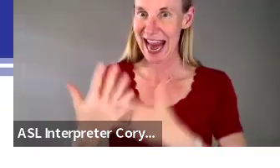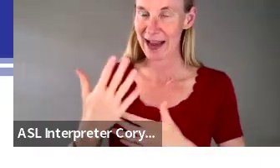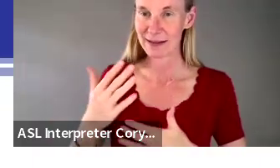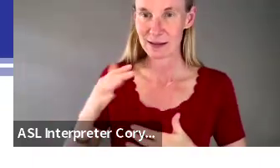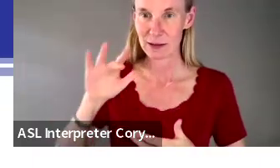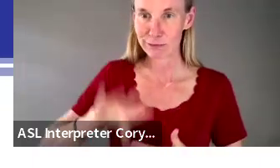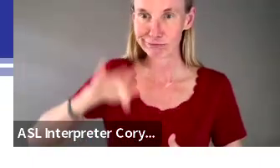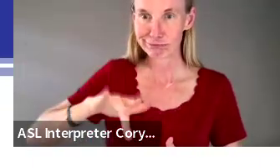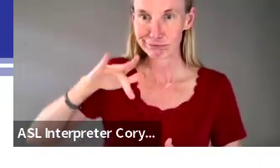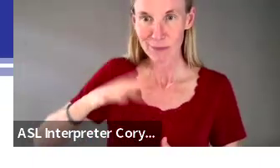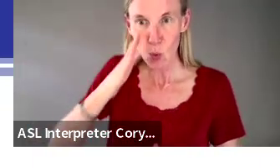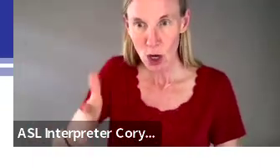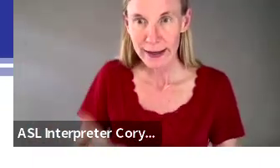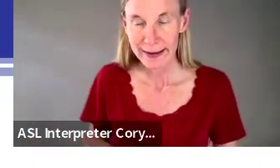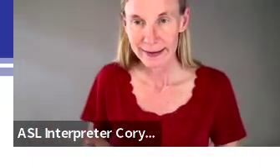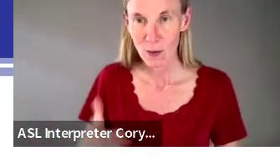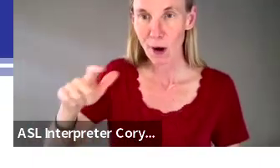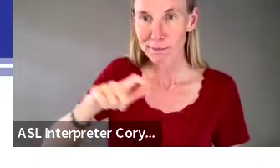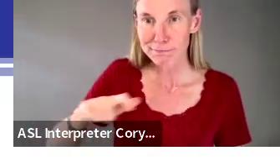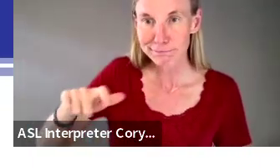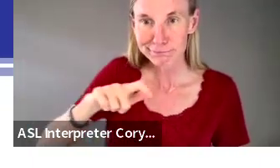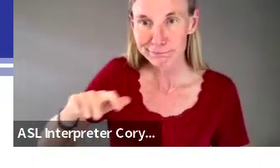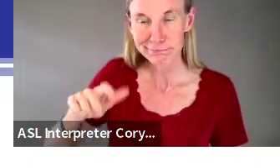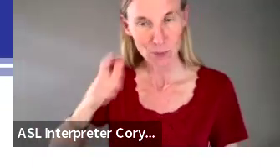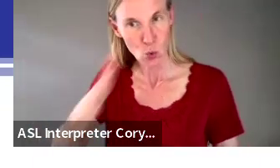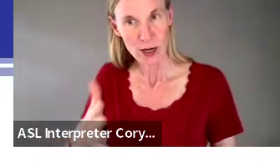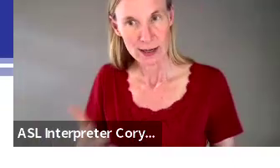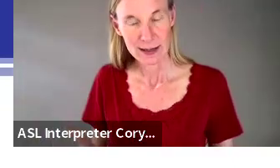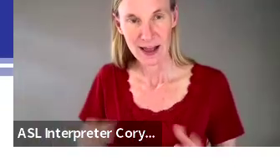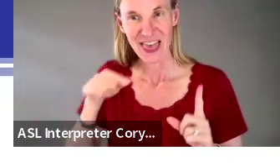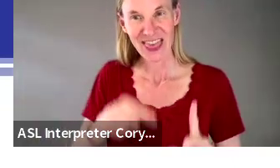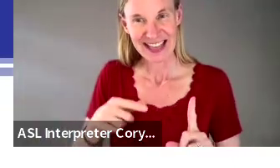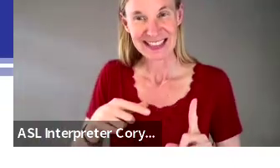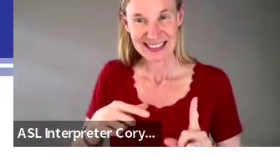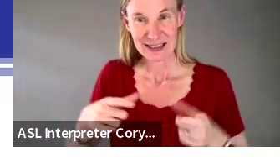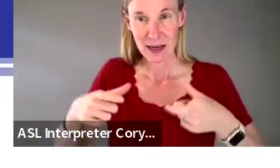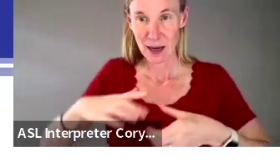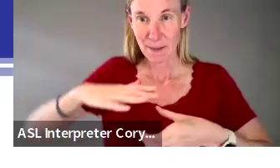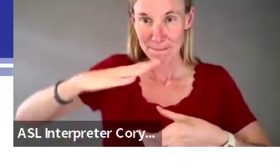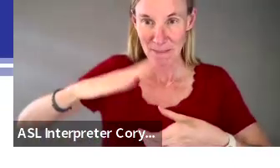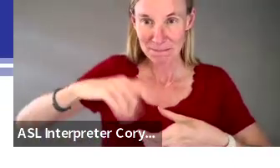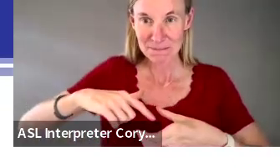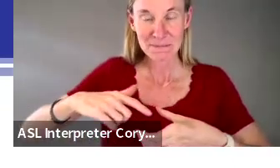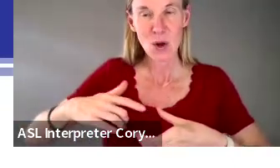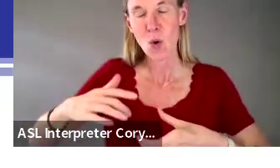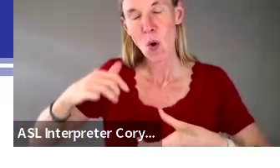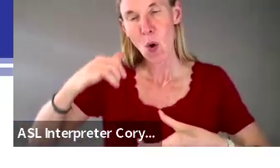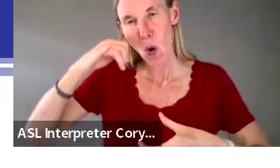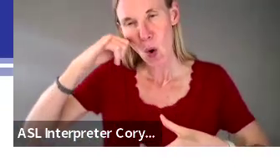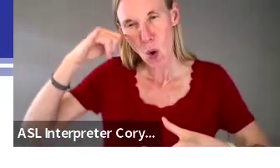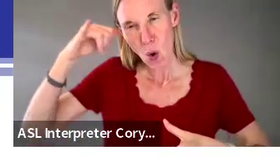screen or a button more precisely, they would, because this takes so long that it's kind